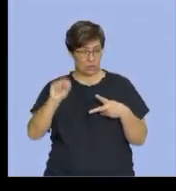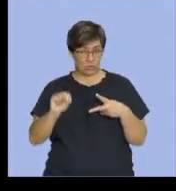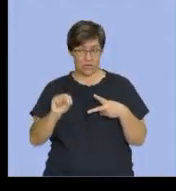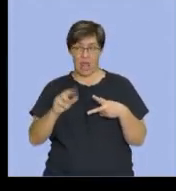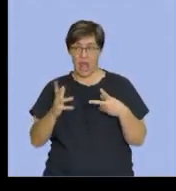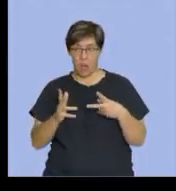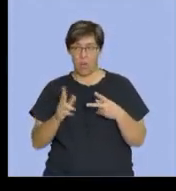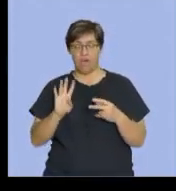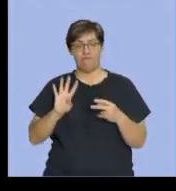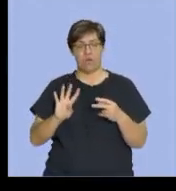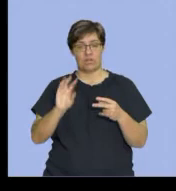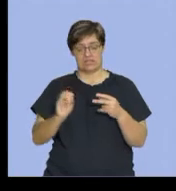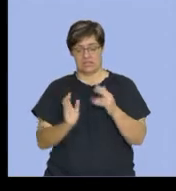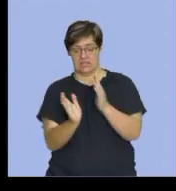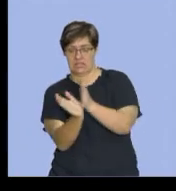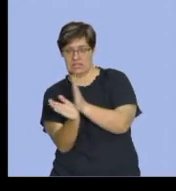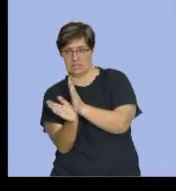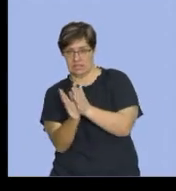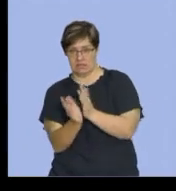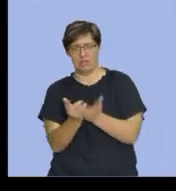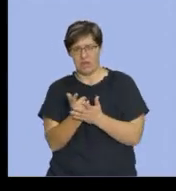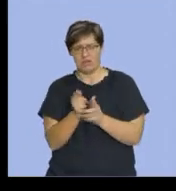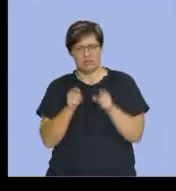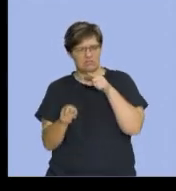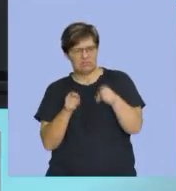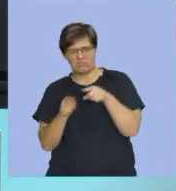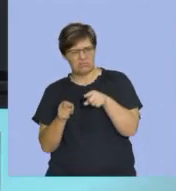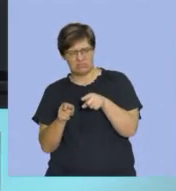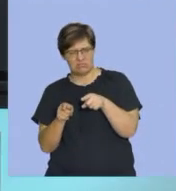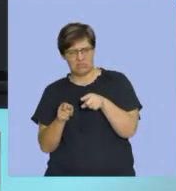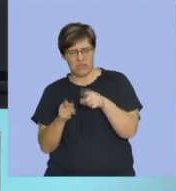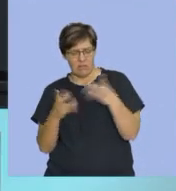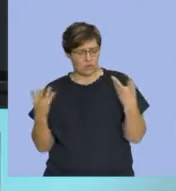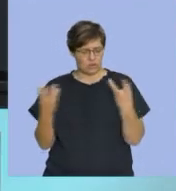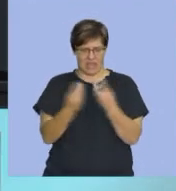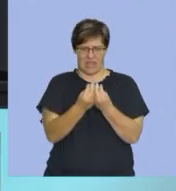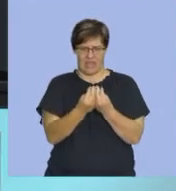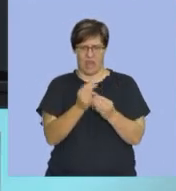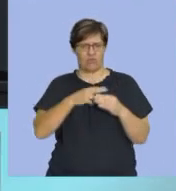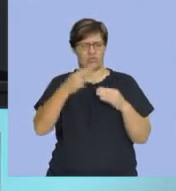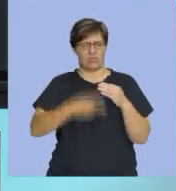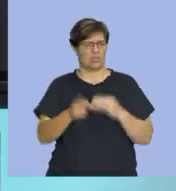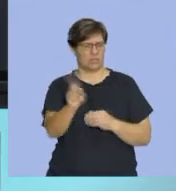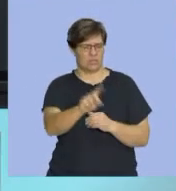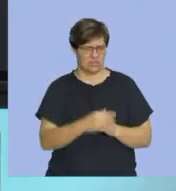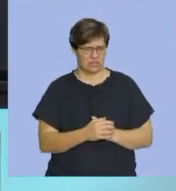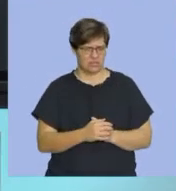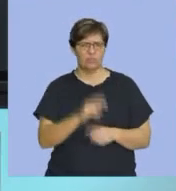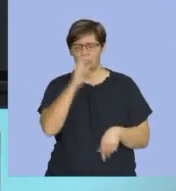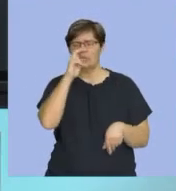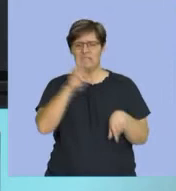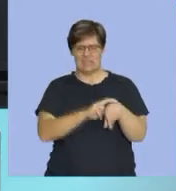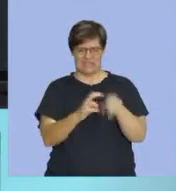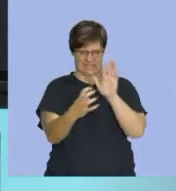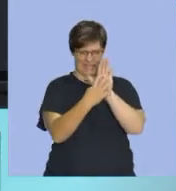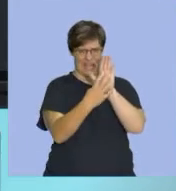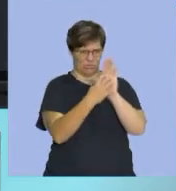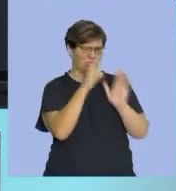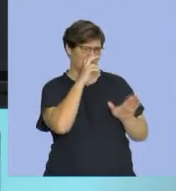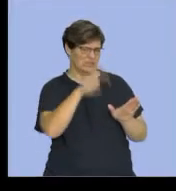net force. In other words, what's the result of these 2 forces if I put them together? We need a diagram,